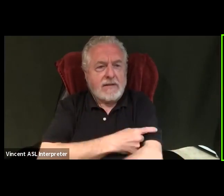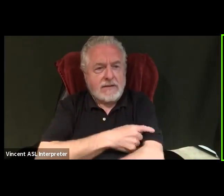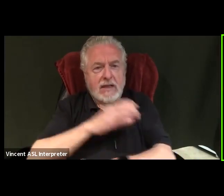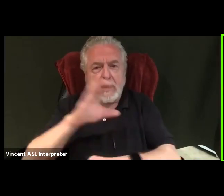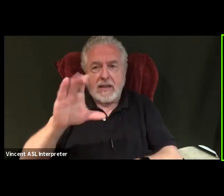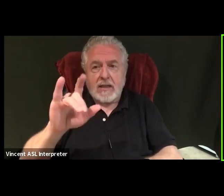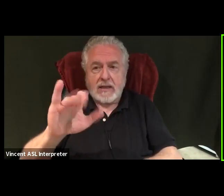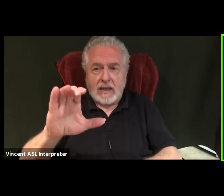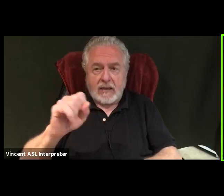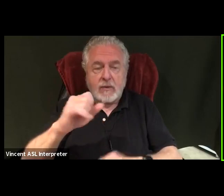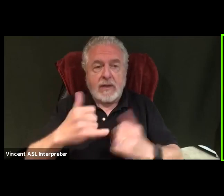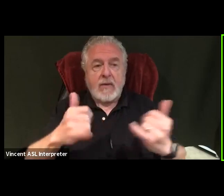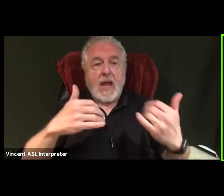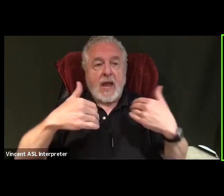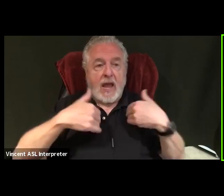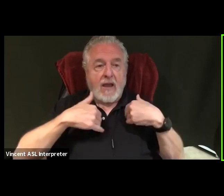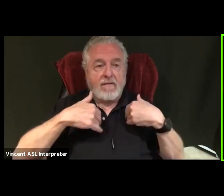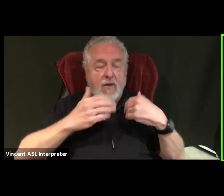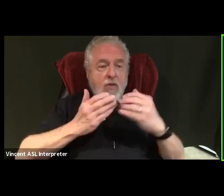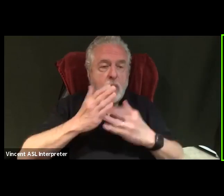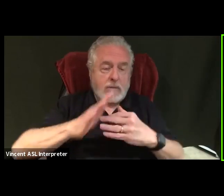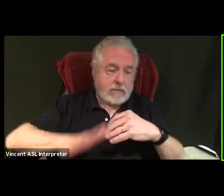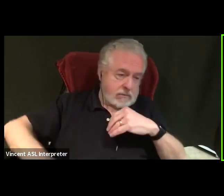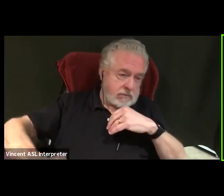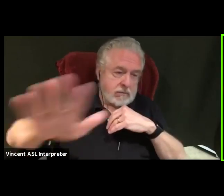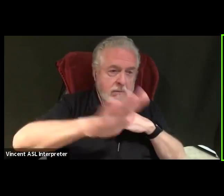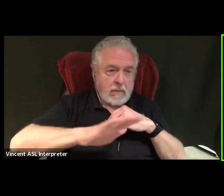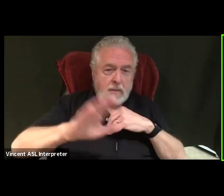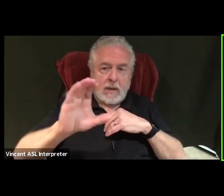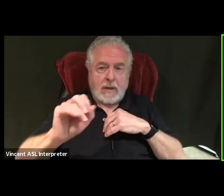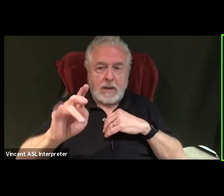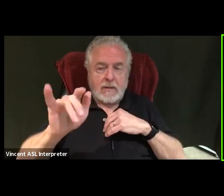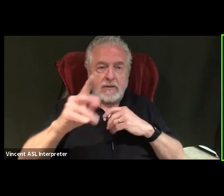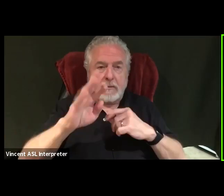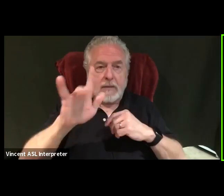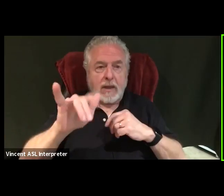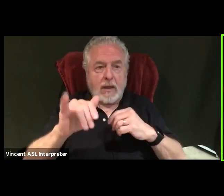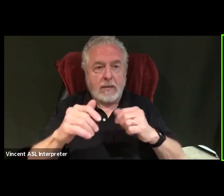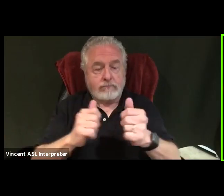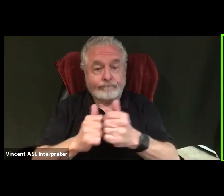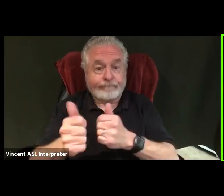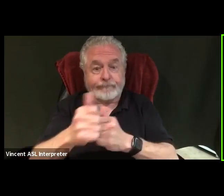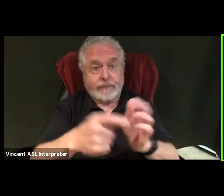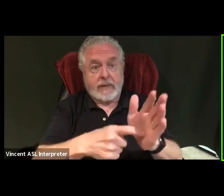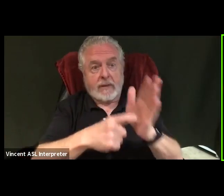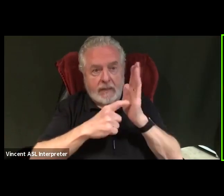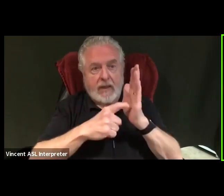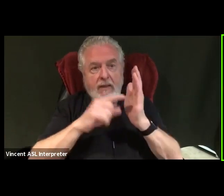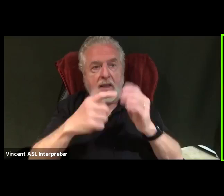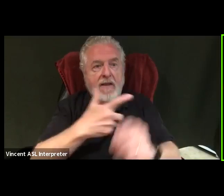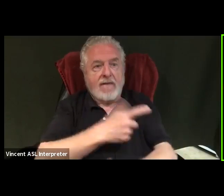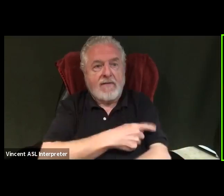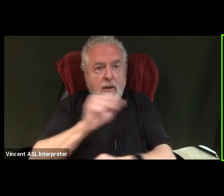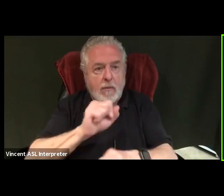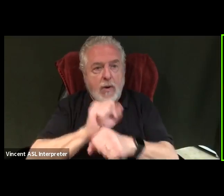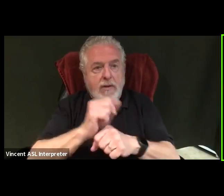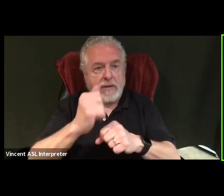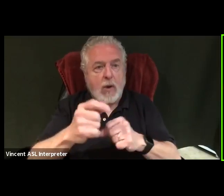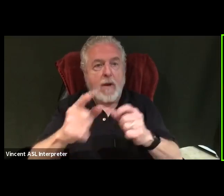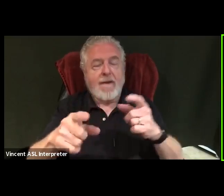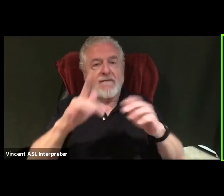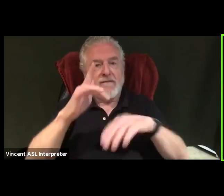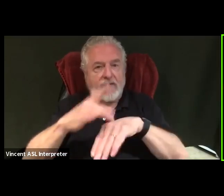clinics now that we now have throughout the county. Given that supply has outstripped demand and vaccination appointments are now